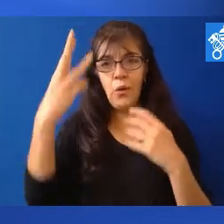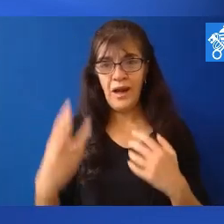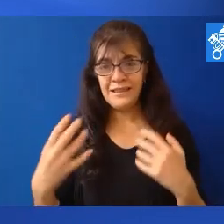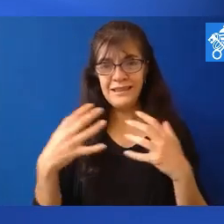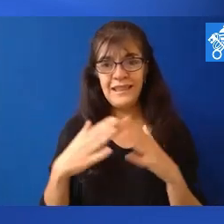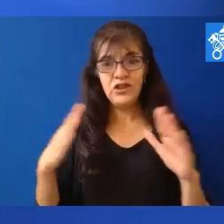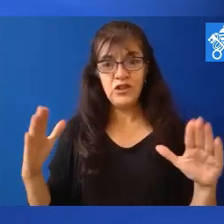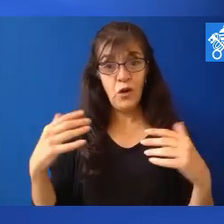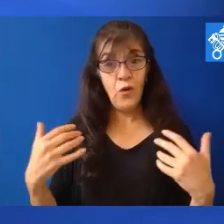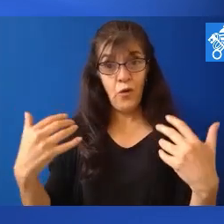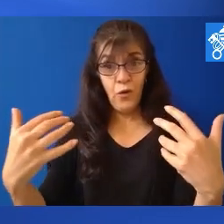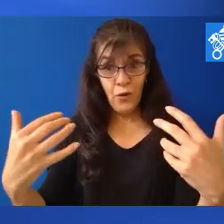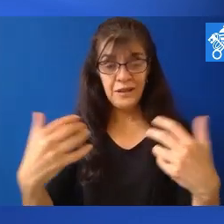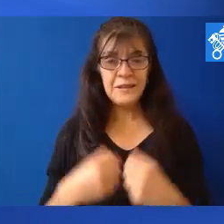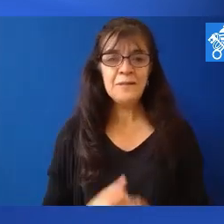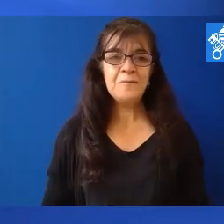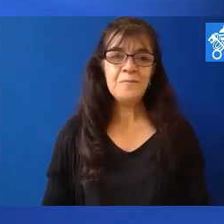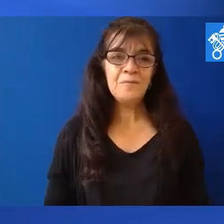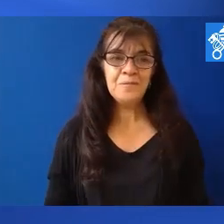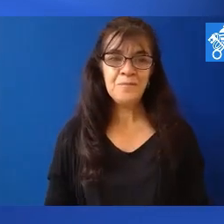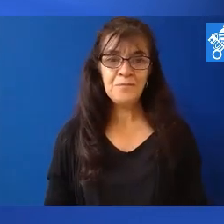Wednesday General Audience.